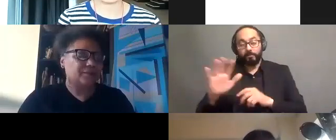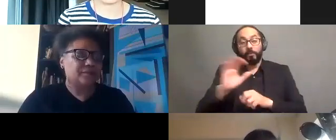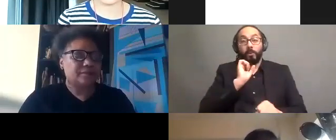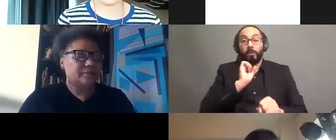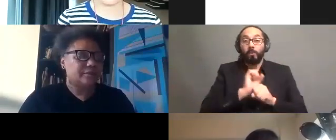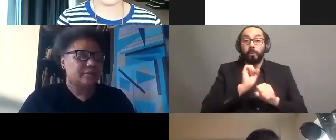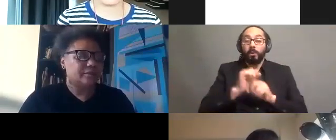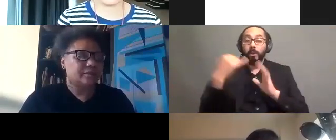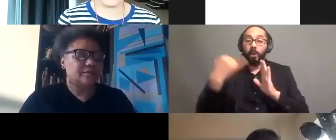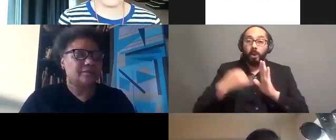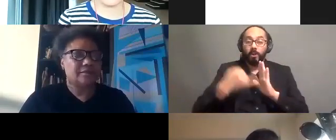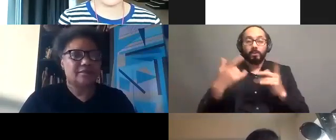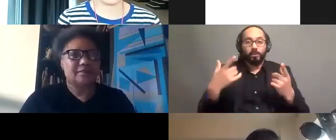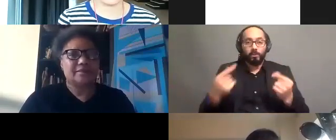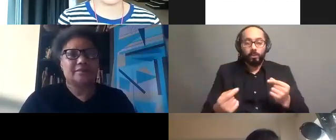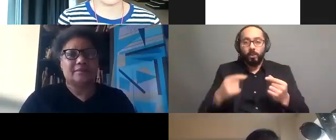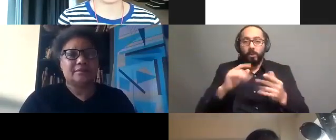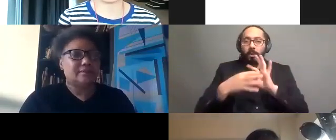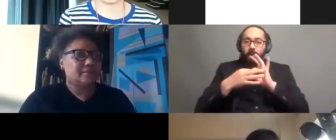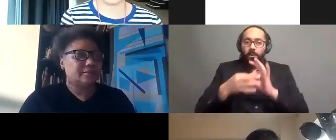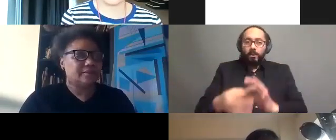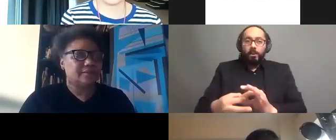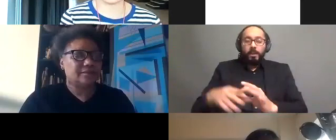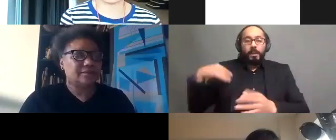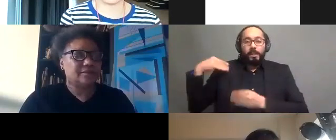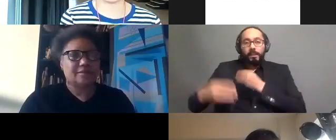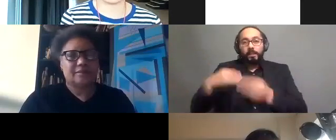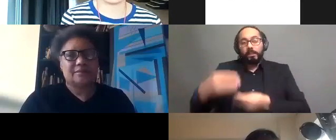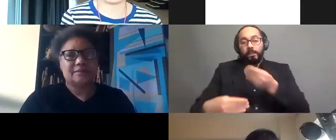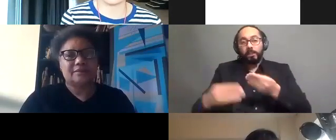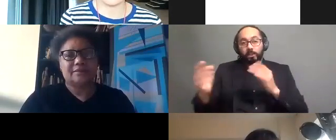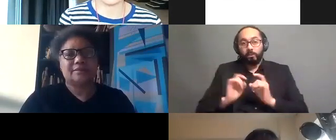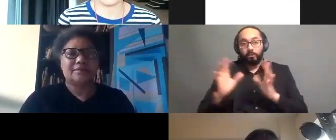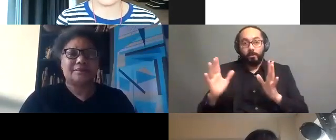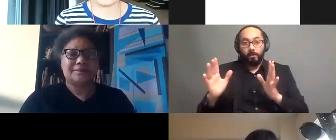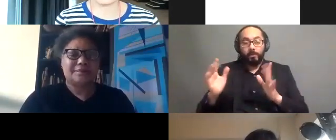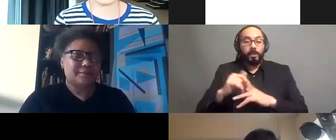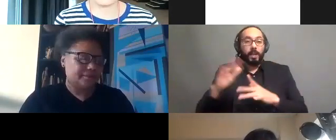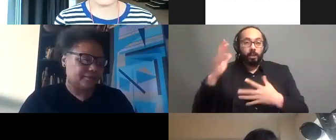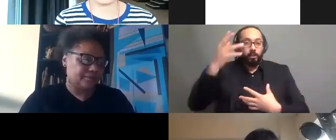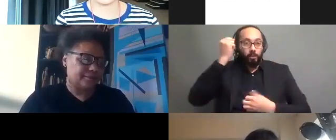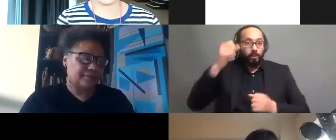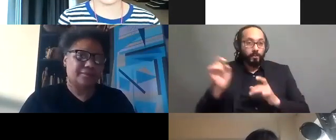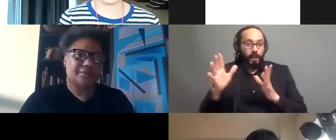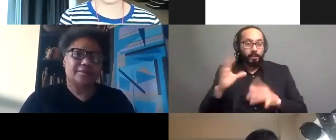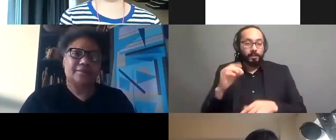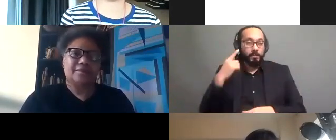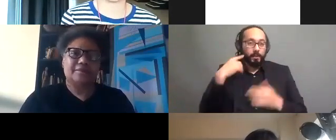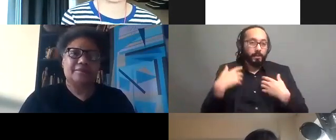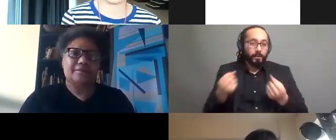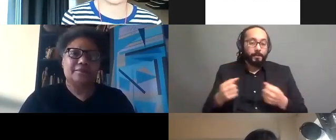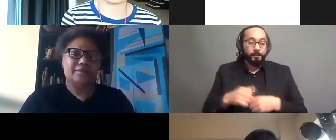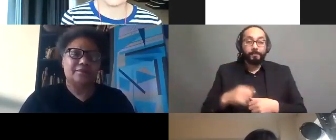connects intergenerational traumas to ongoing colonial violence and mental health. She has shown in Toronto, Manitoba,